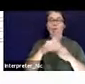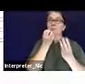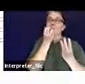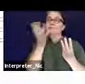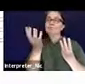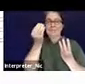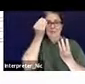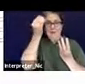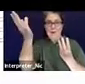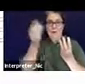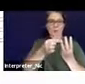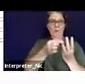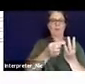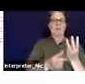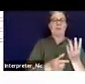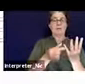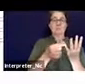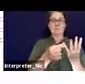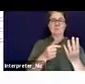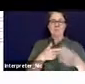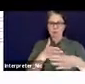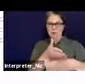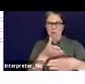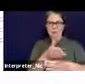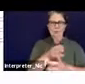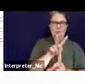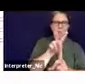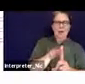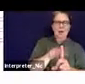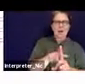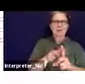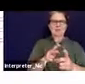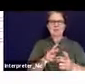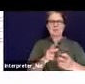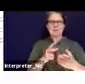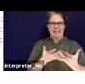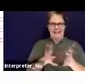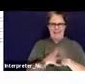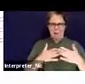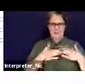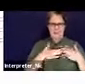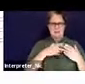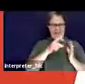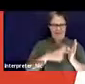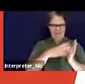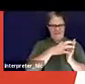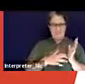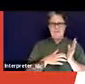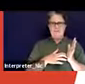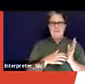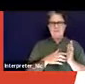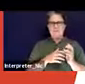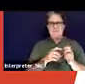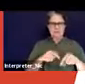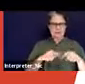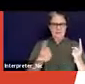a job with disability and accounting for differences on your application, and we're going to be talking about requesting adjustments.